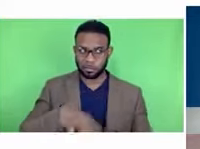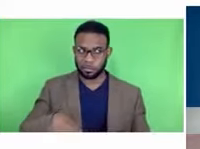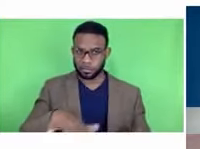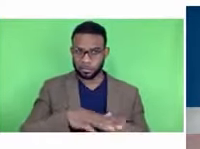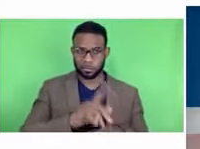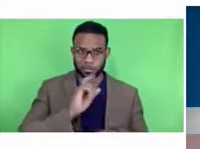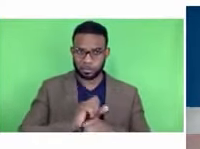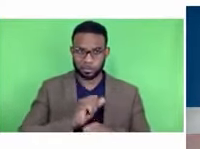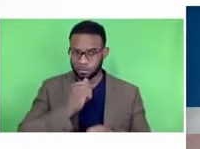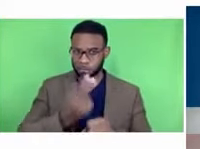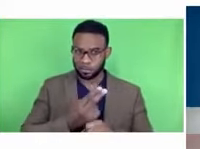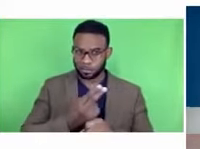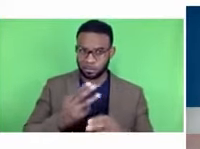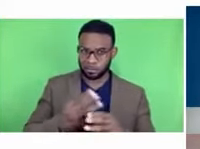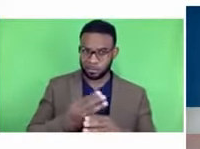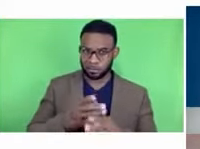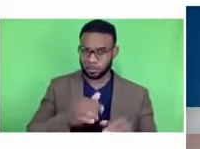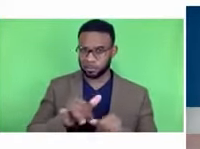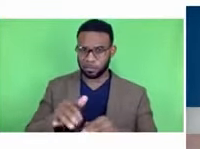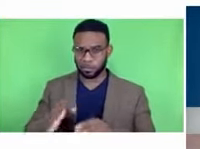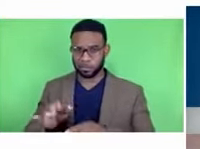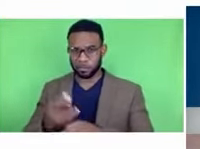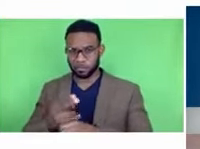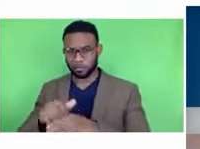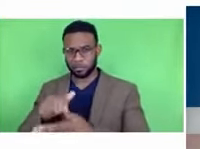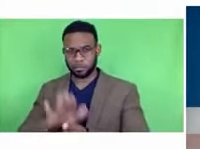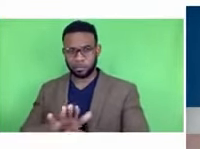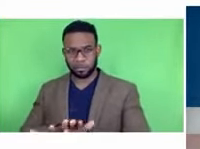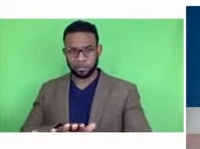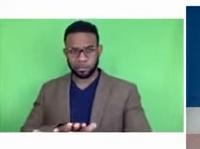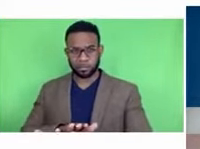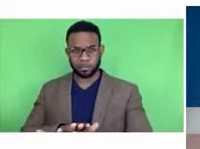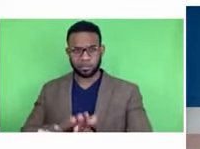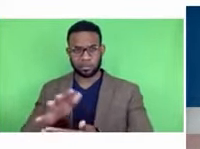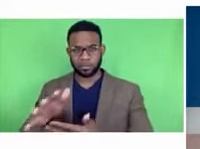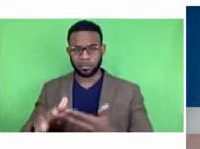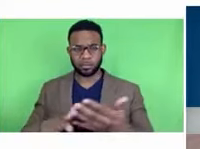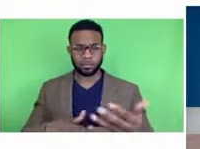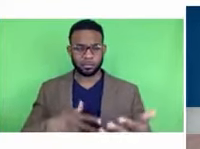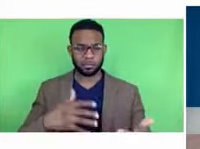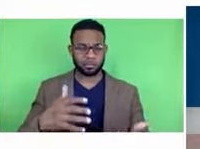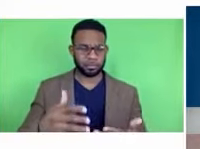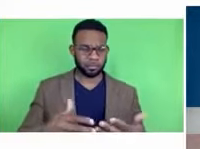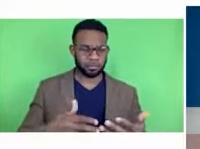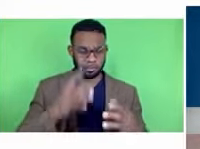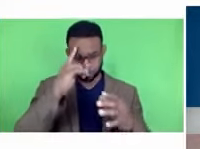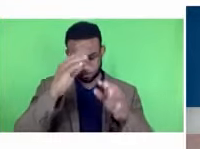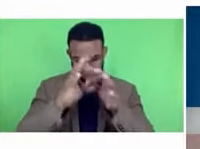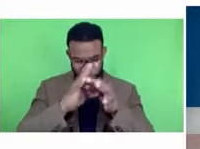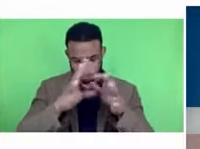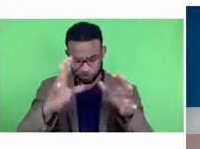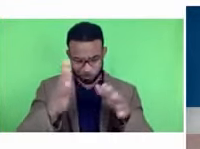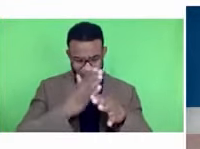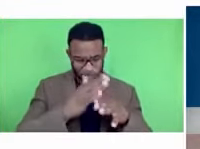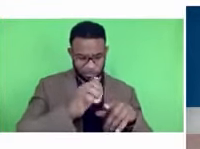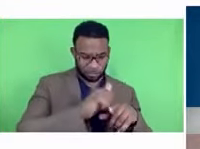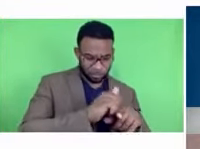actually not using math in the same way you're using it in school. So there's a disconnect between practice